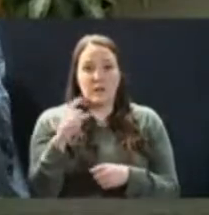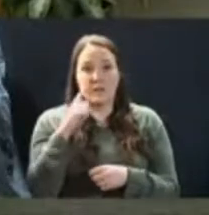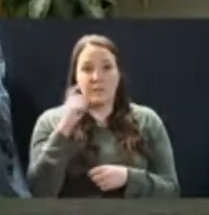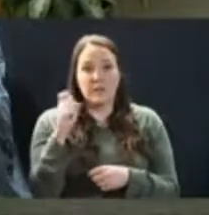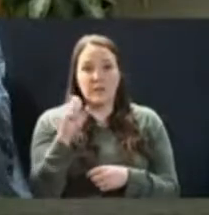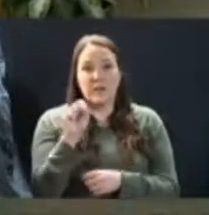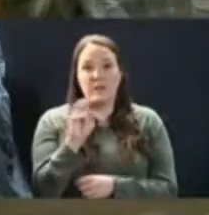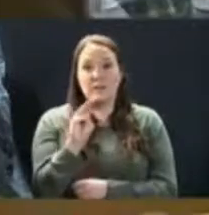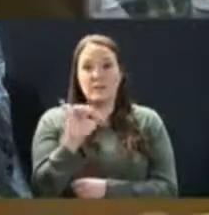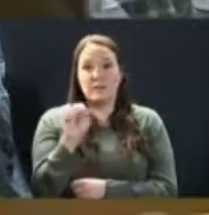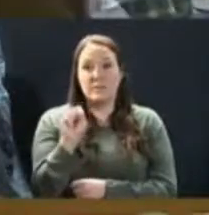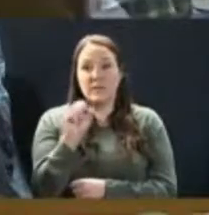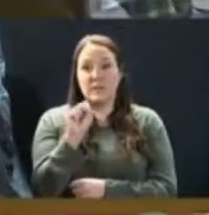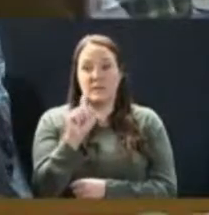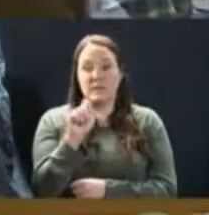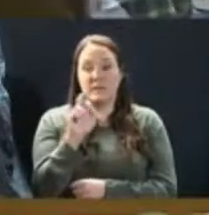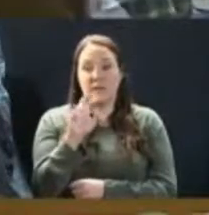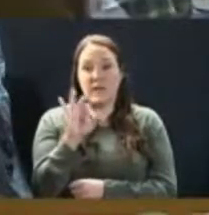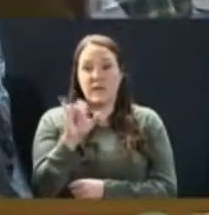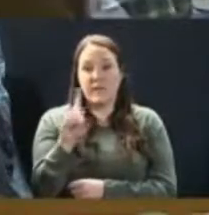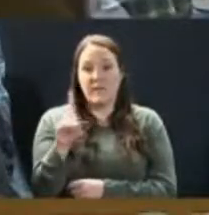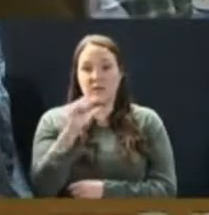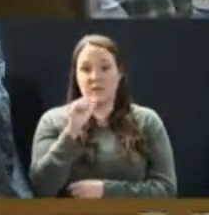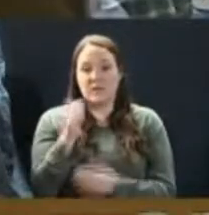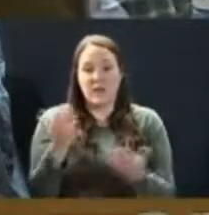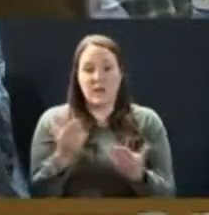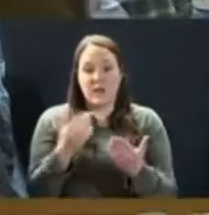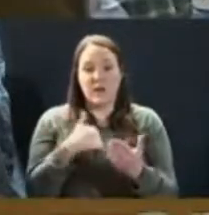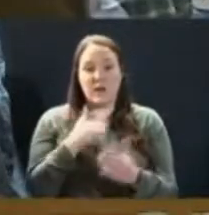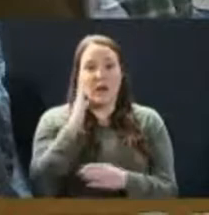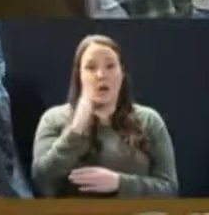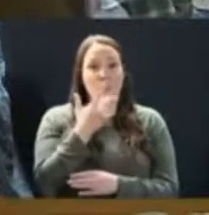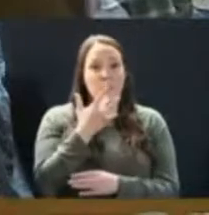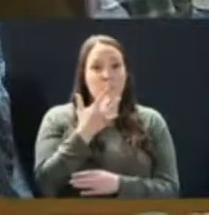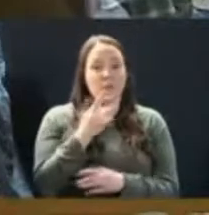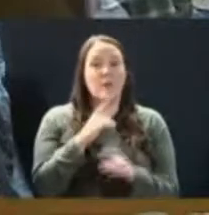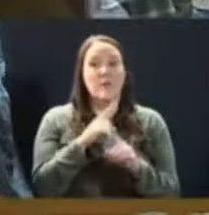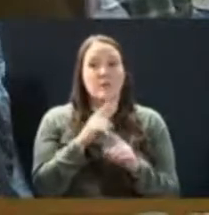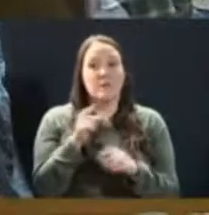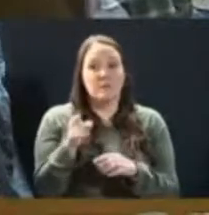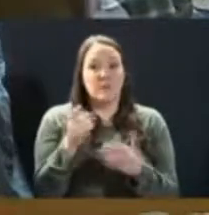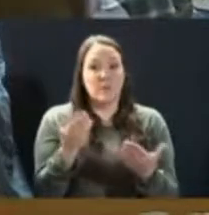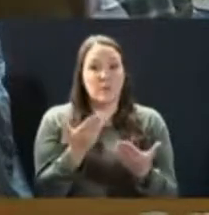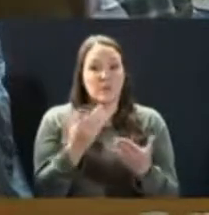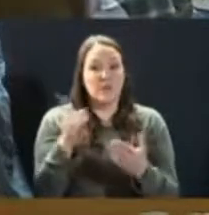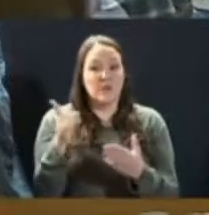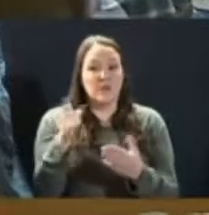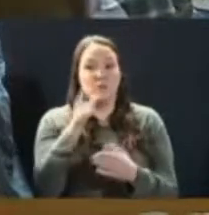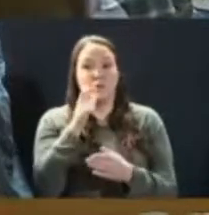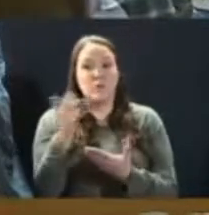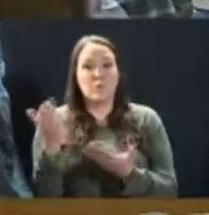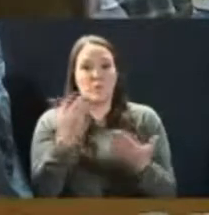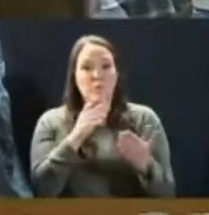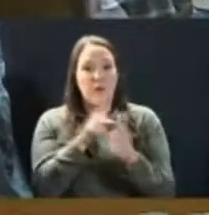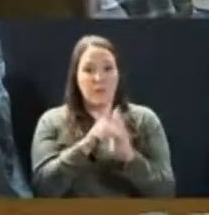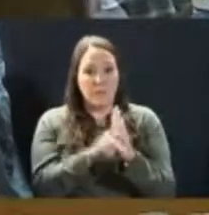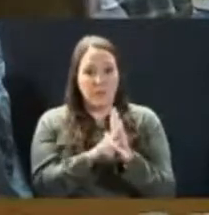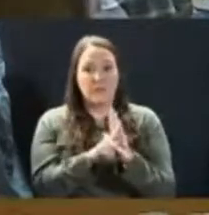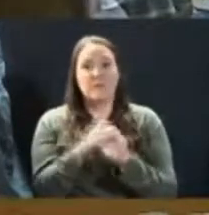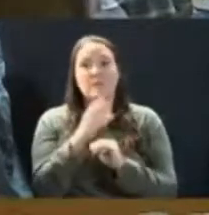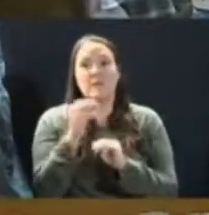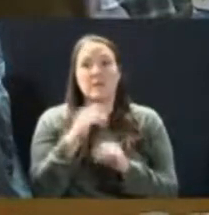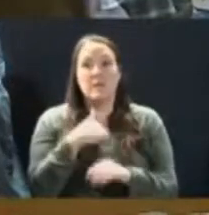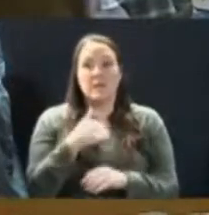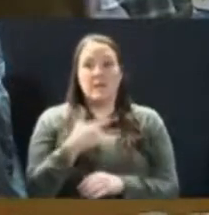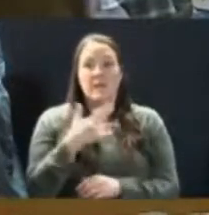Ms. Satterfield is not here. I would approve it otherwise, but she is the one who brought this policy. And I